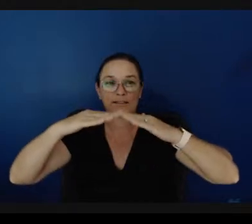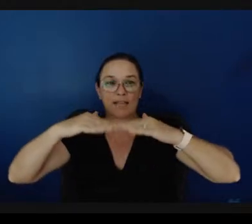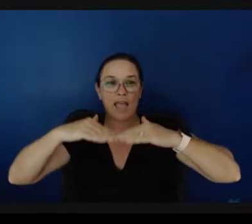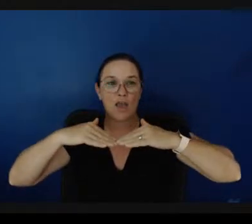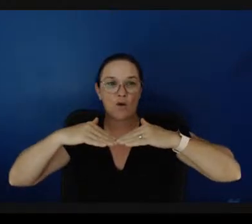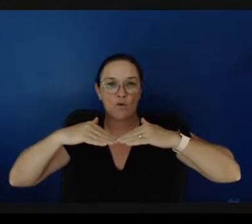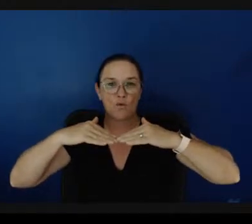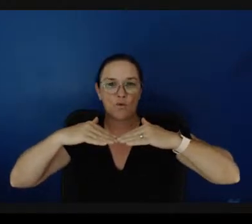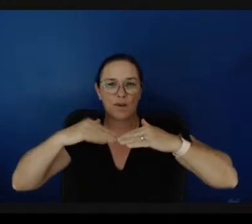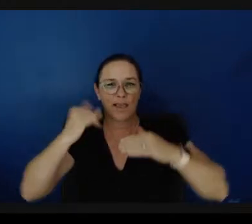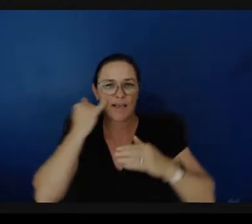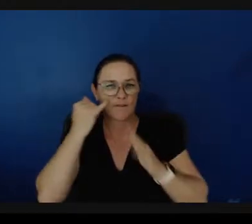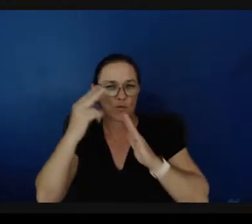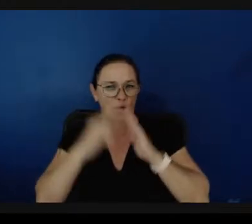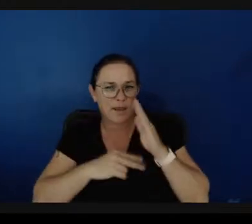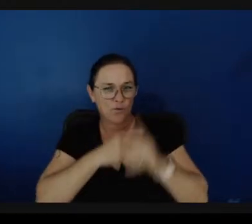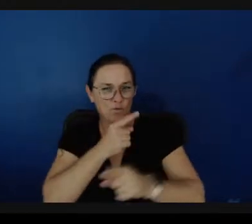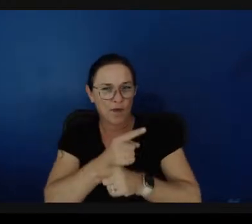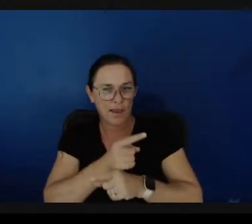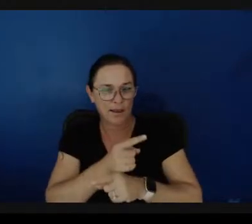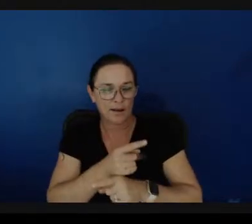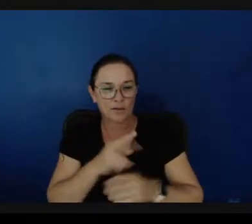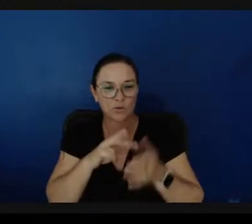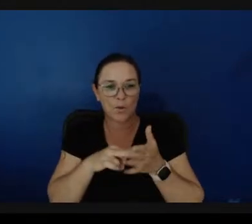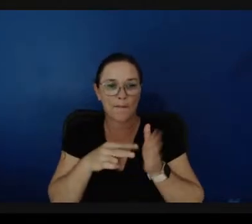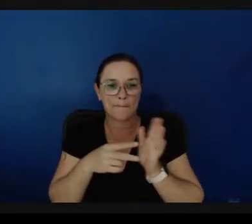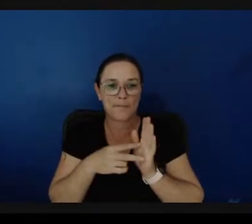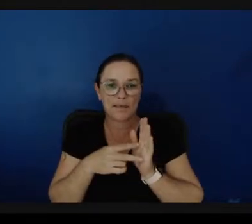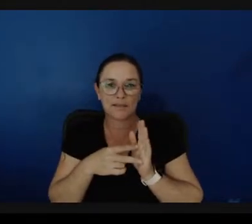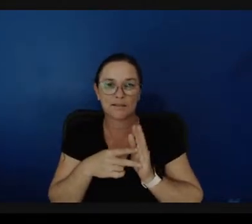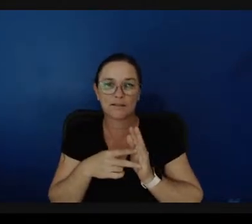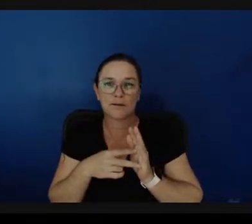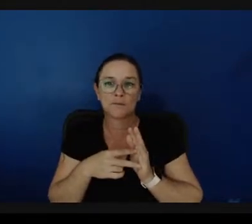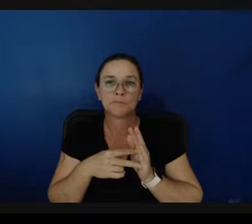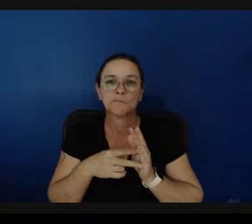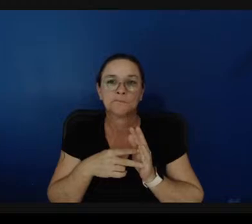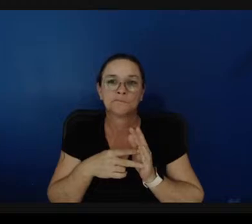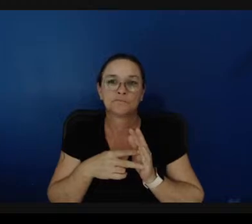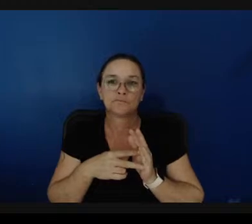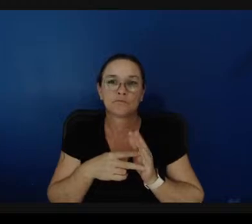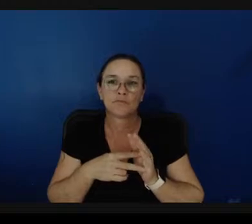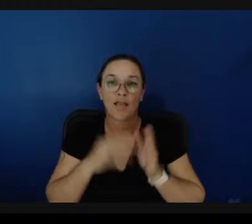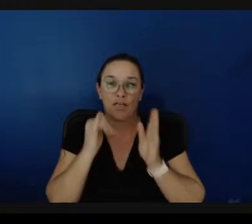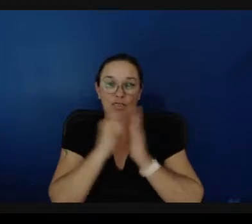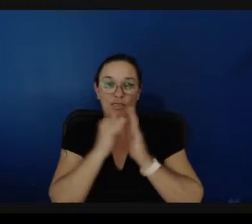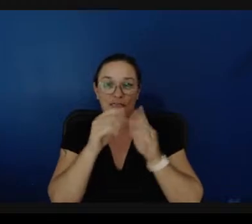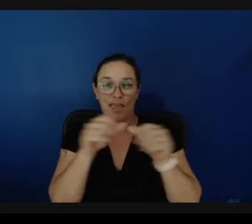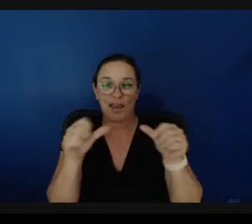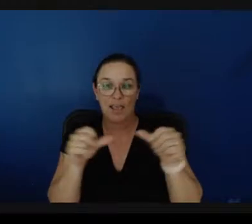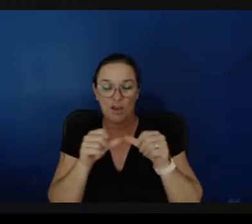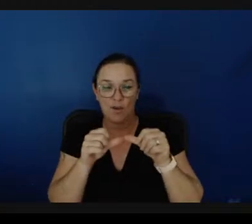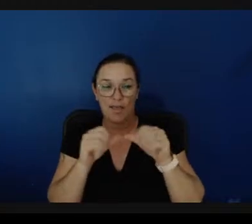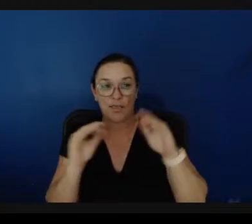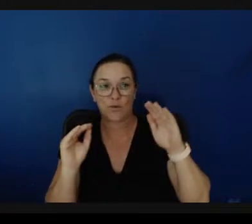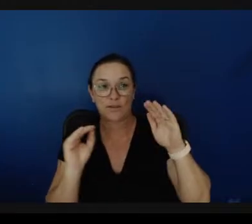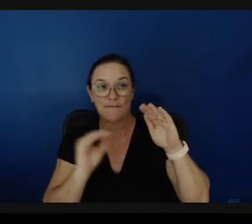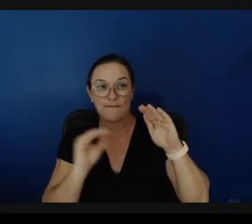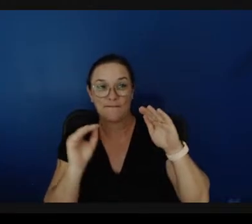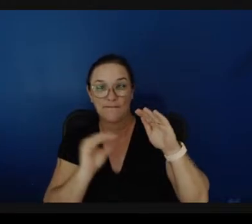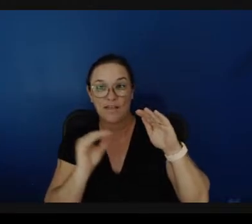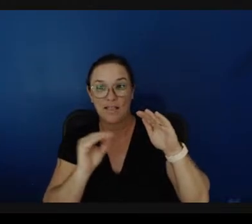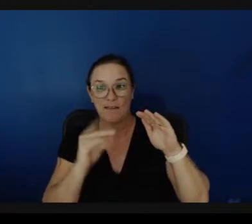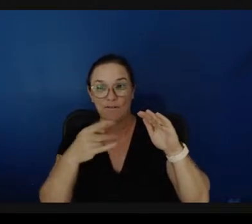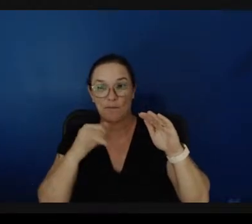right. And so that means that you're seeing this area that was the fill of the pit with